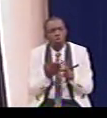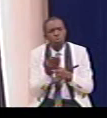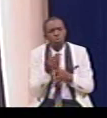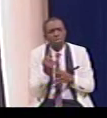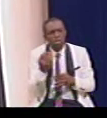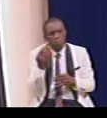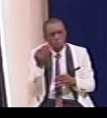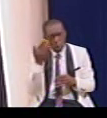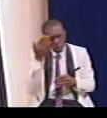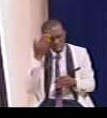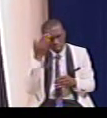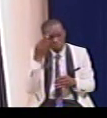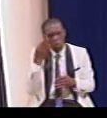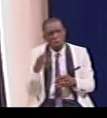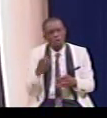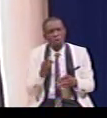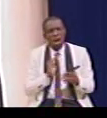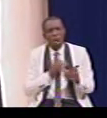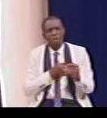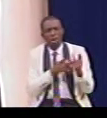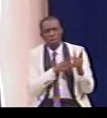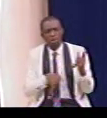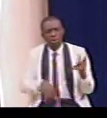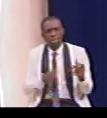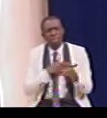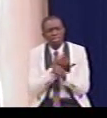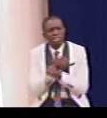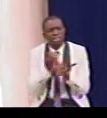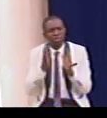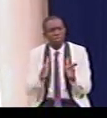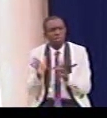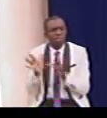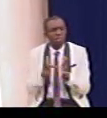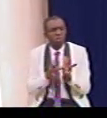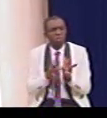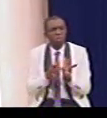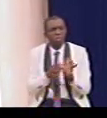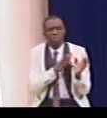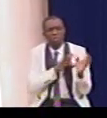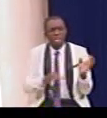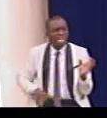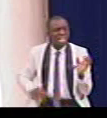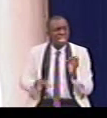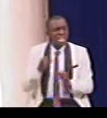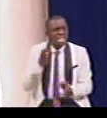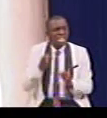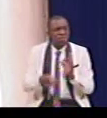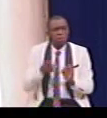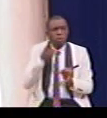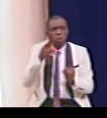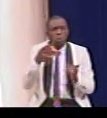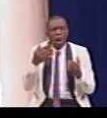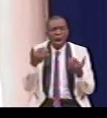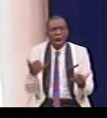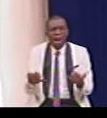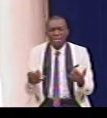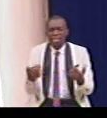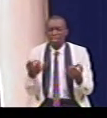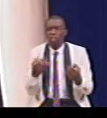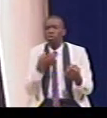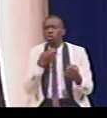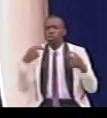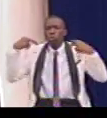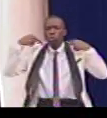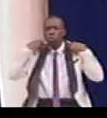again entangled therein what's the word we give for that I said what's the word